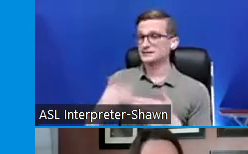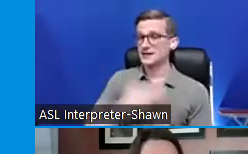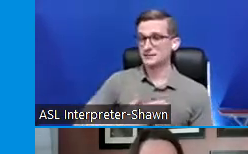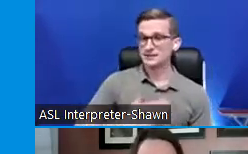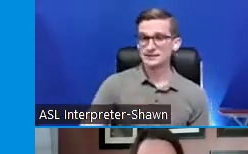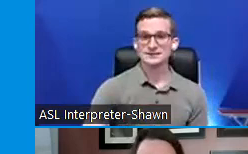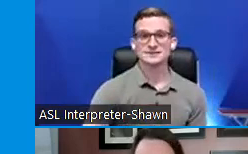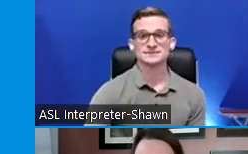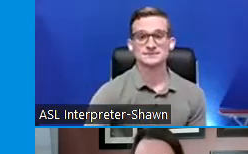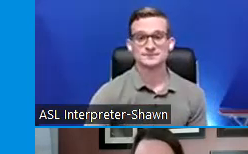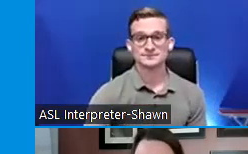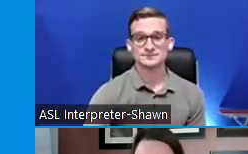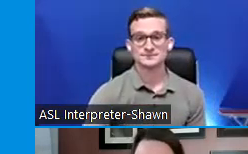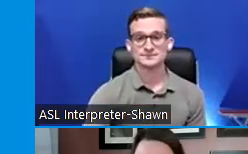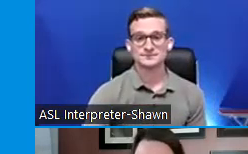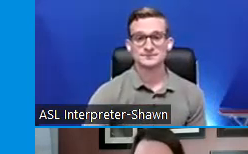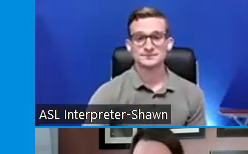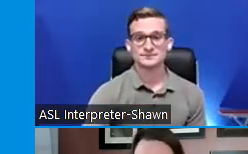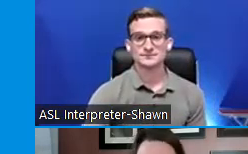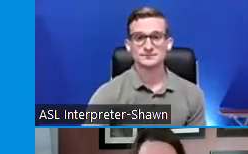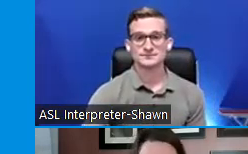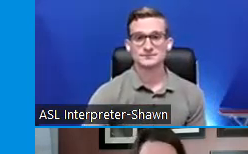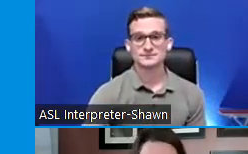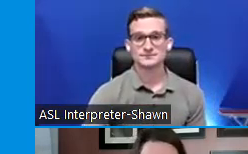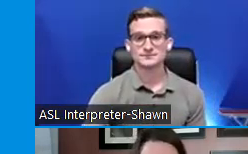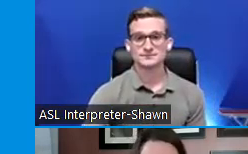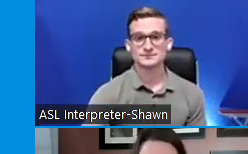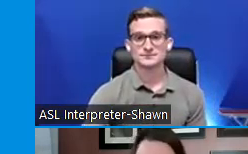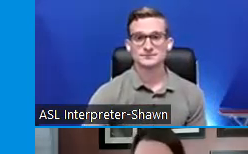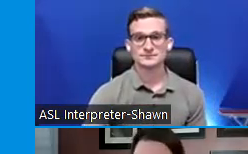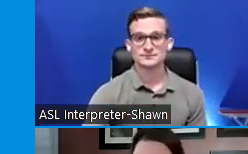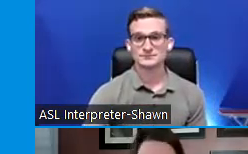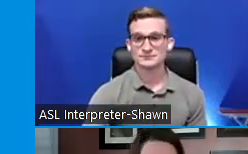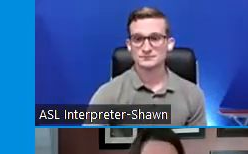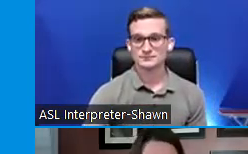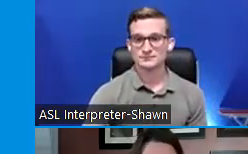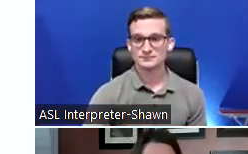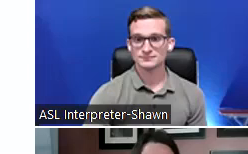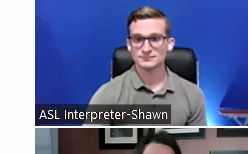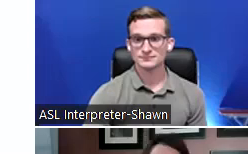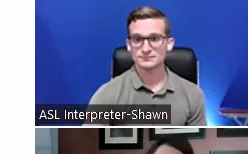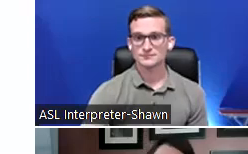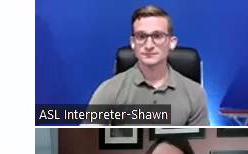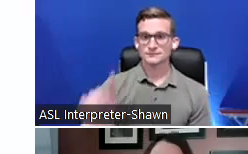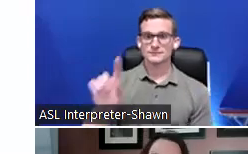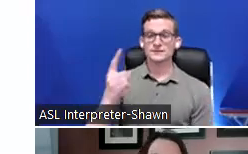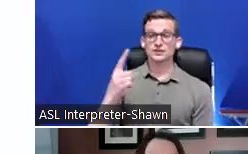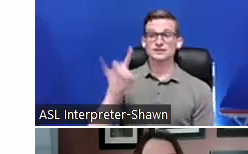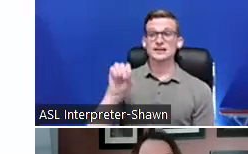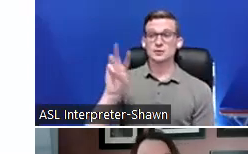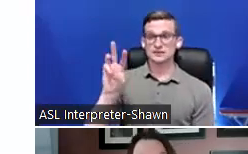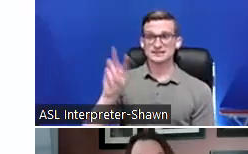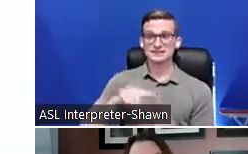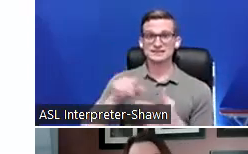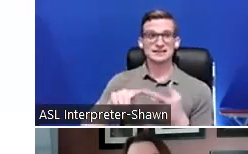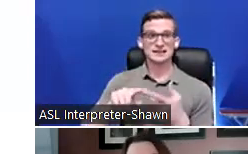All right, so the first one we're going to look at is Part 8.6, and this is ASAM 3.1 type services. Next slide, please.